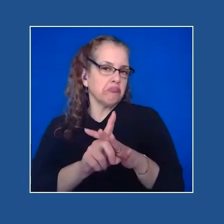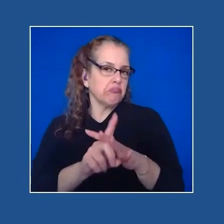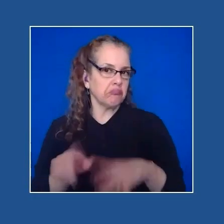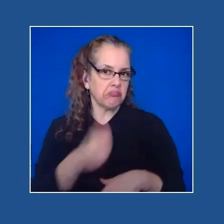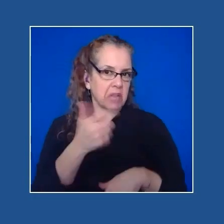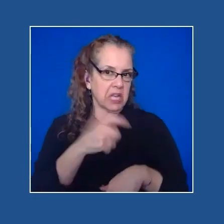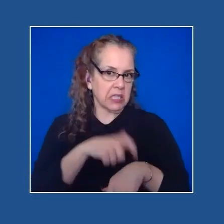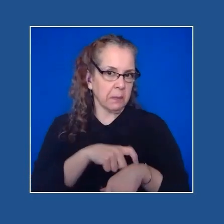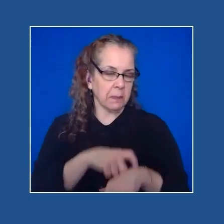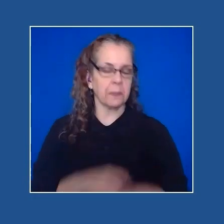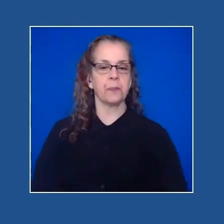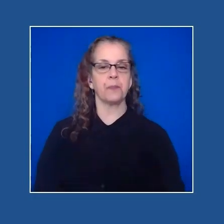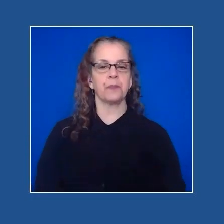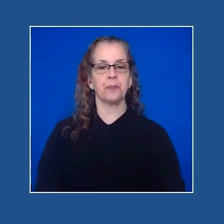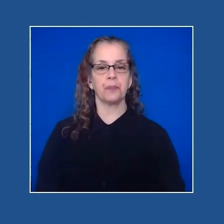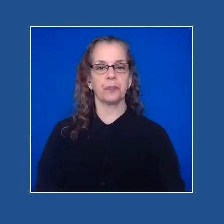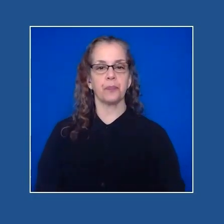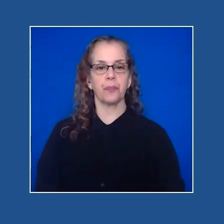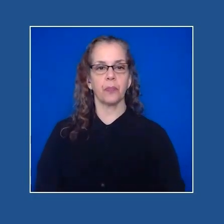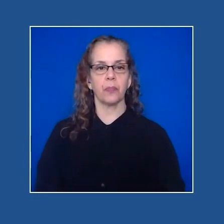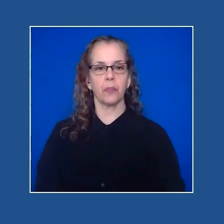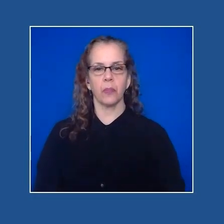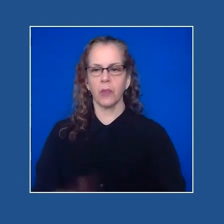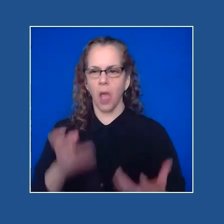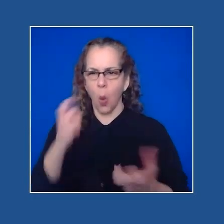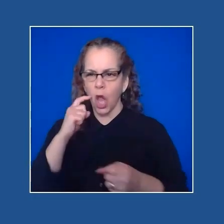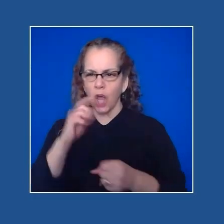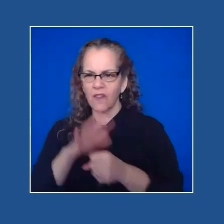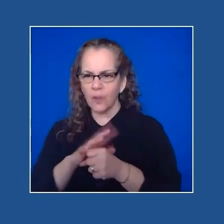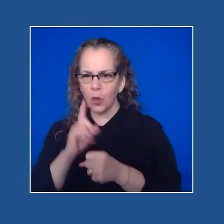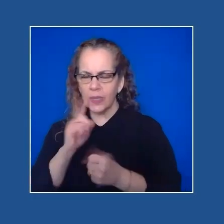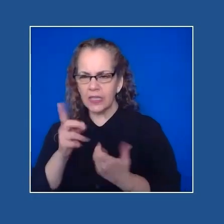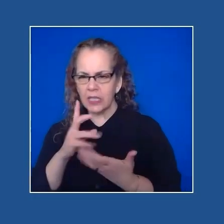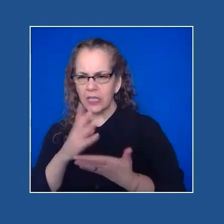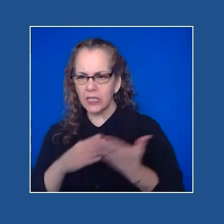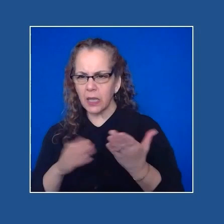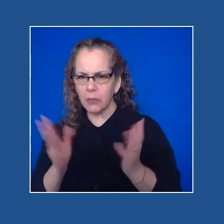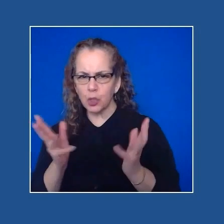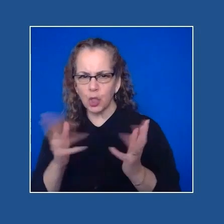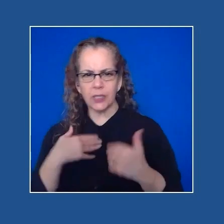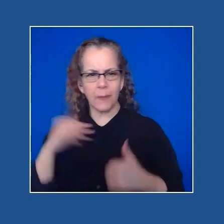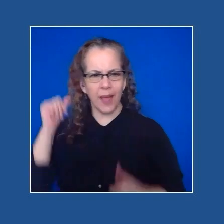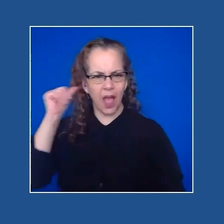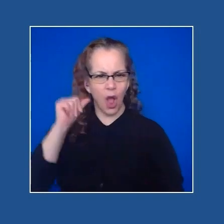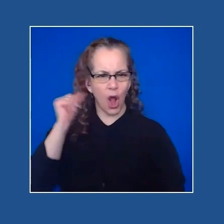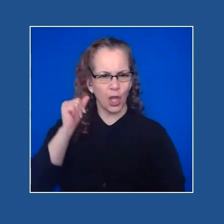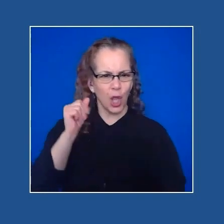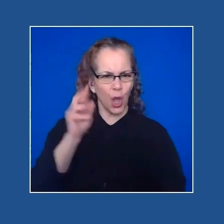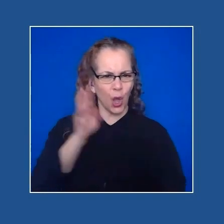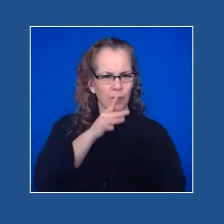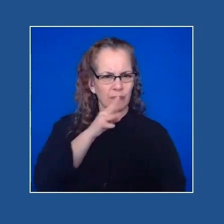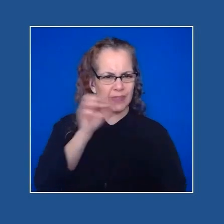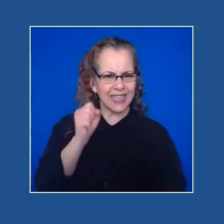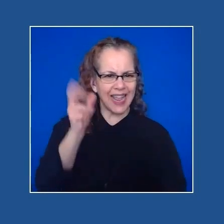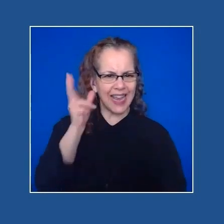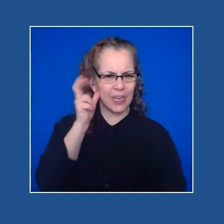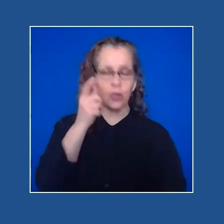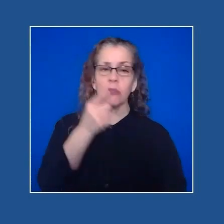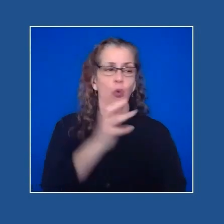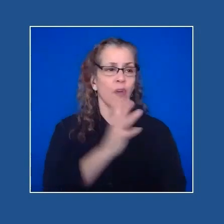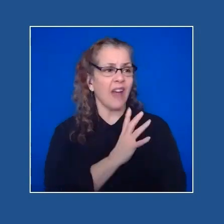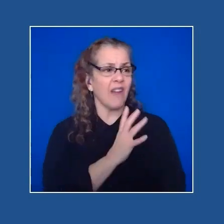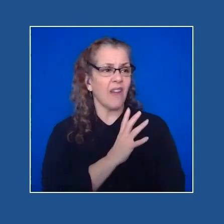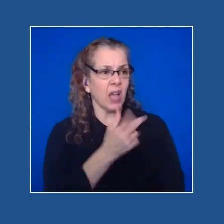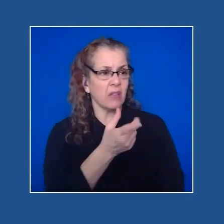We also, and I just want to confirm, I see there's some chatter about not being able to hear me. Is my audio coming through okay? Okay,